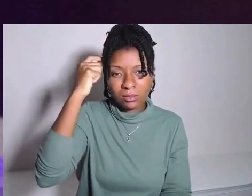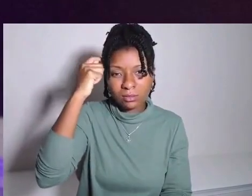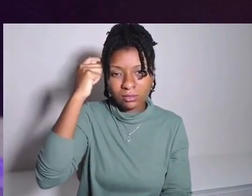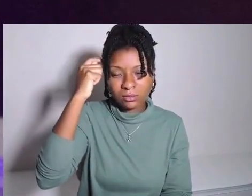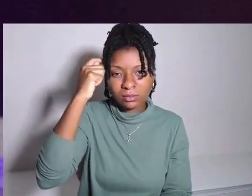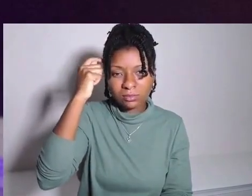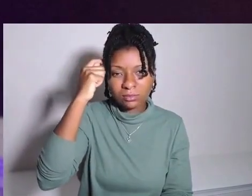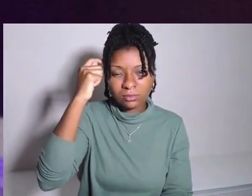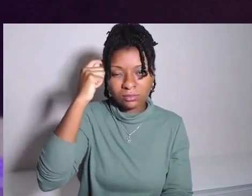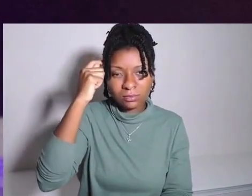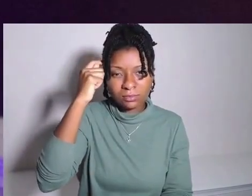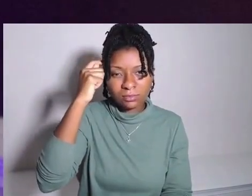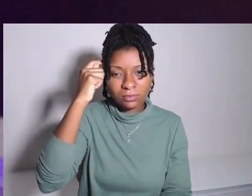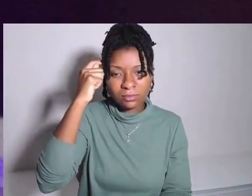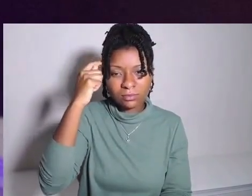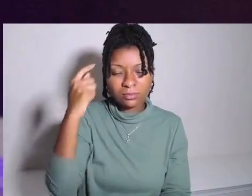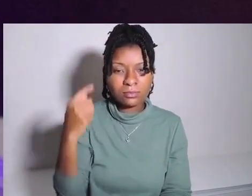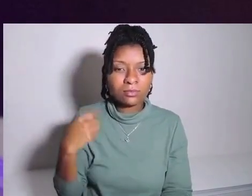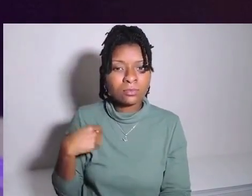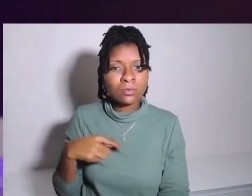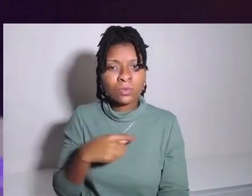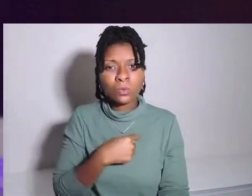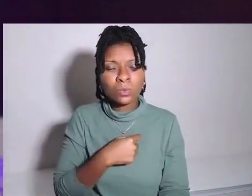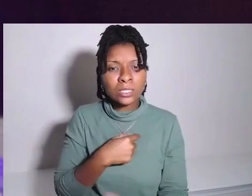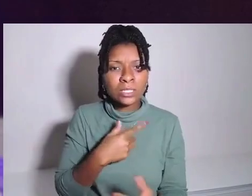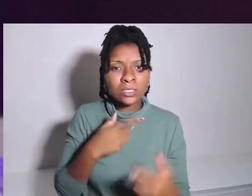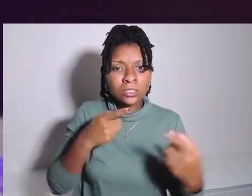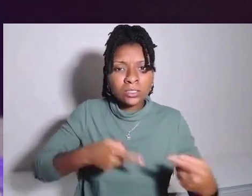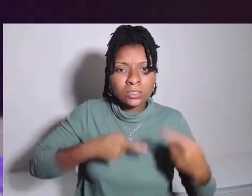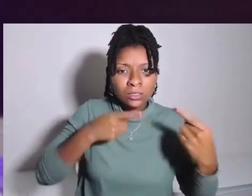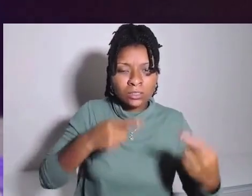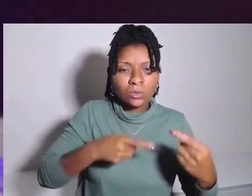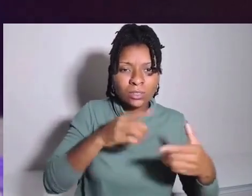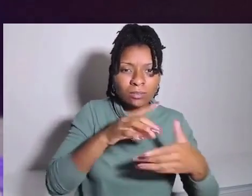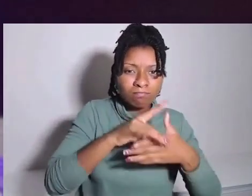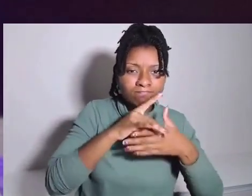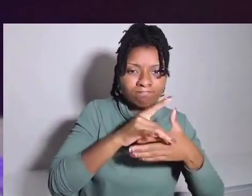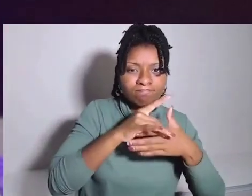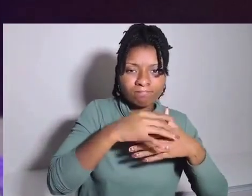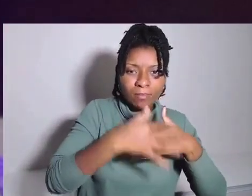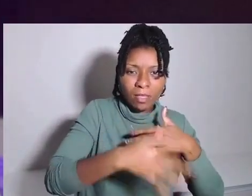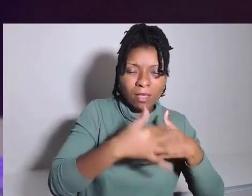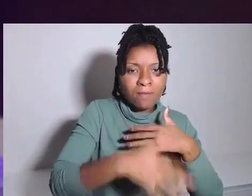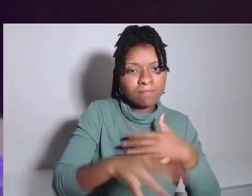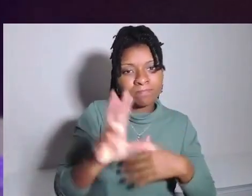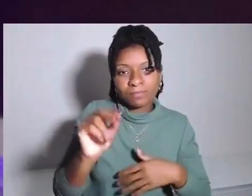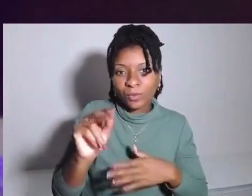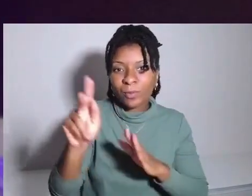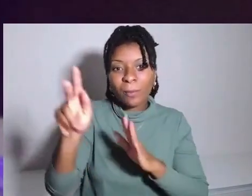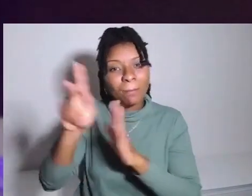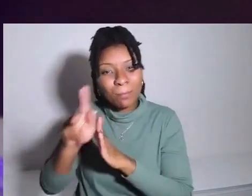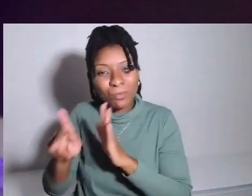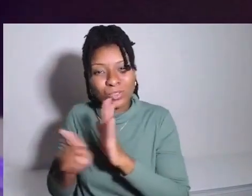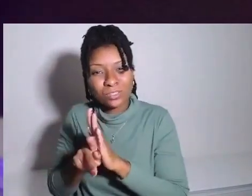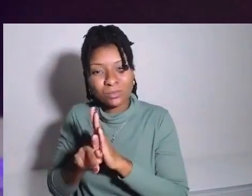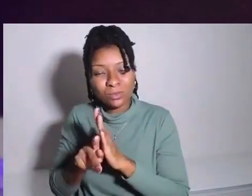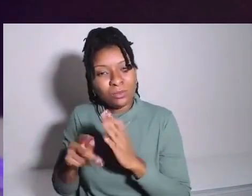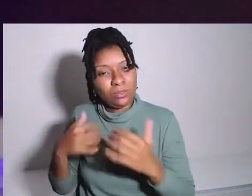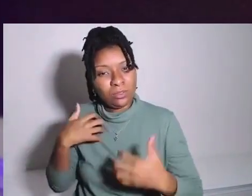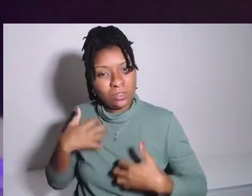What they say, we wrestle not with flesh and blood, but principality. And you need me, and I need you.